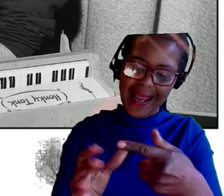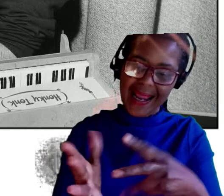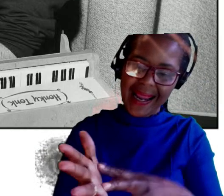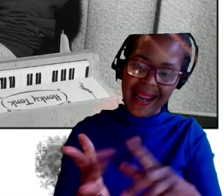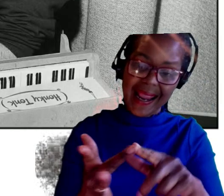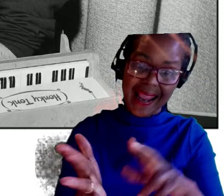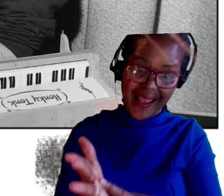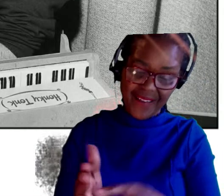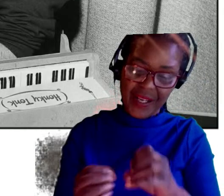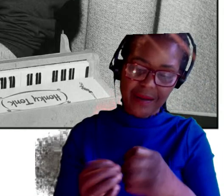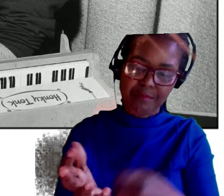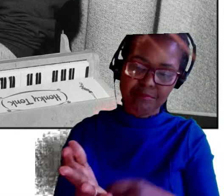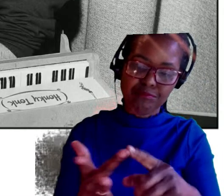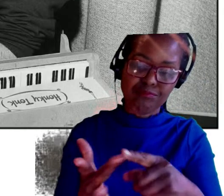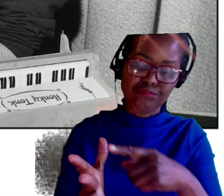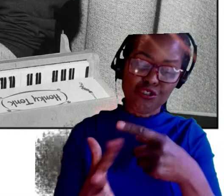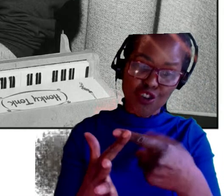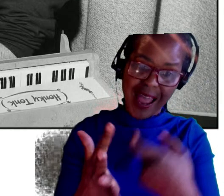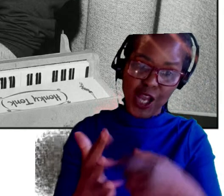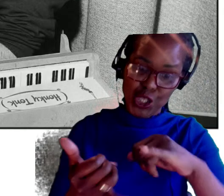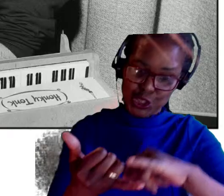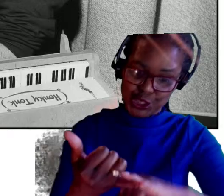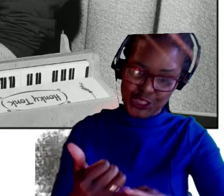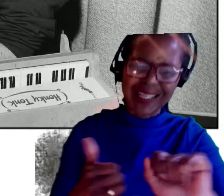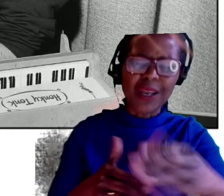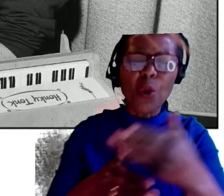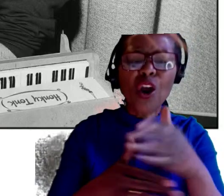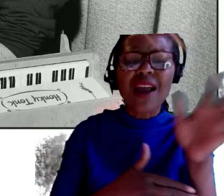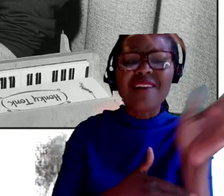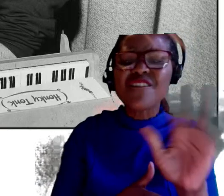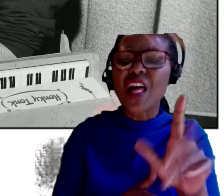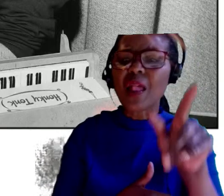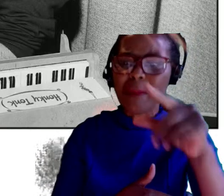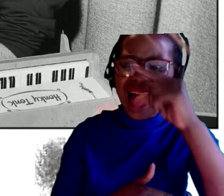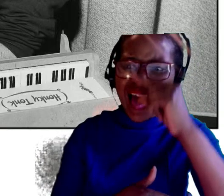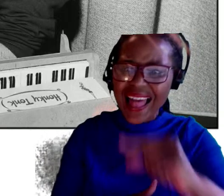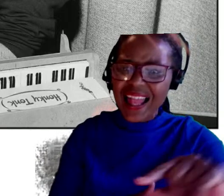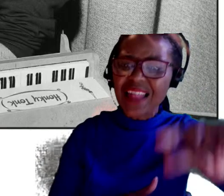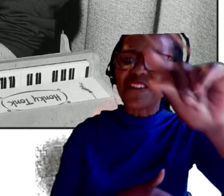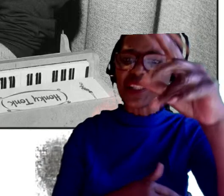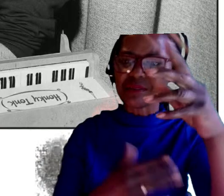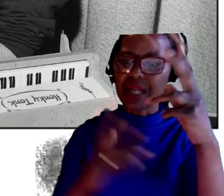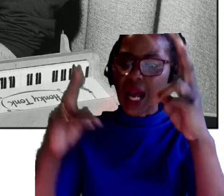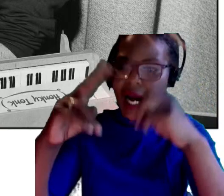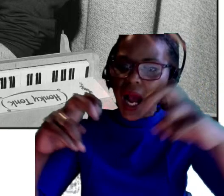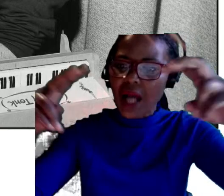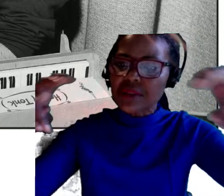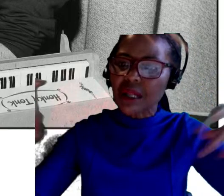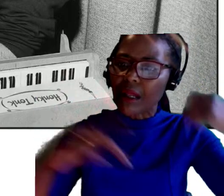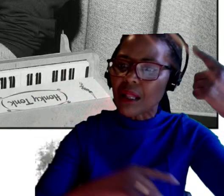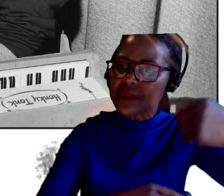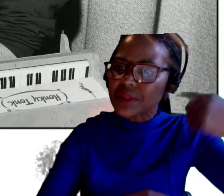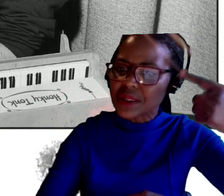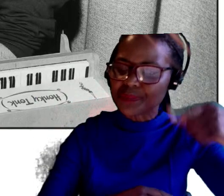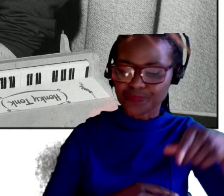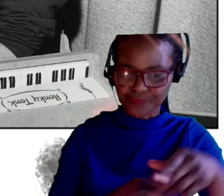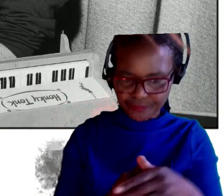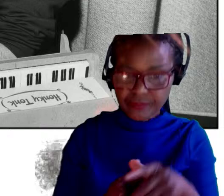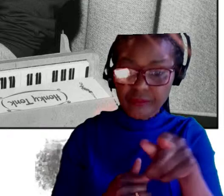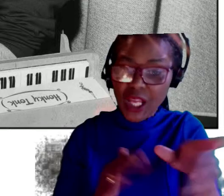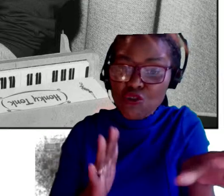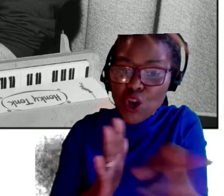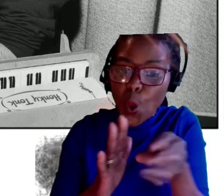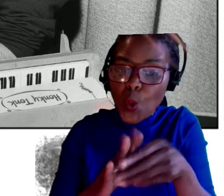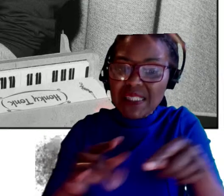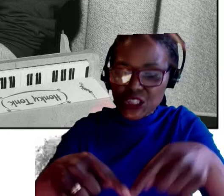and Castle area of South London. He's based at the Fine Art Department of Leicester Polytechnic and uses a recording studio